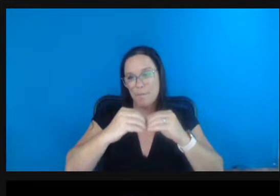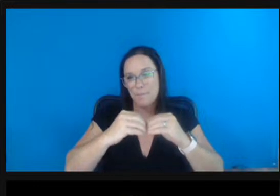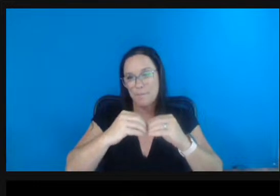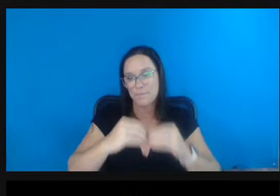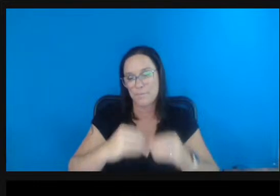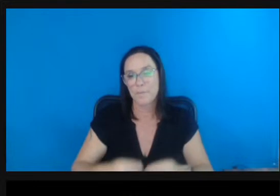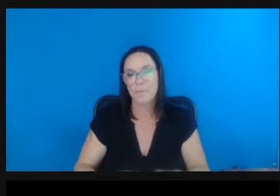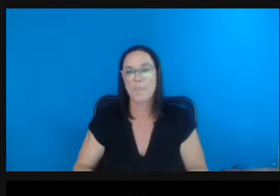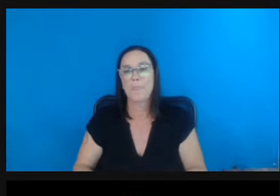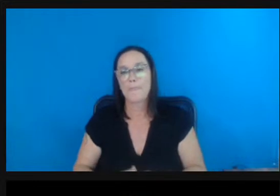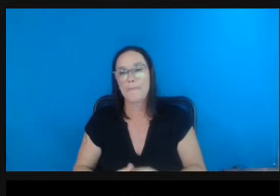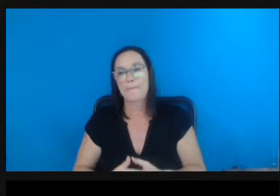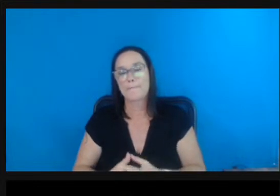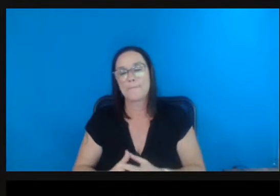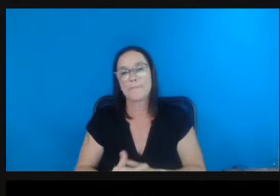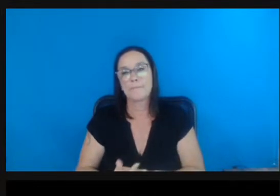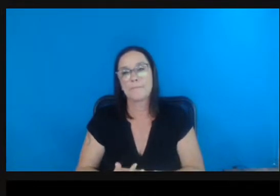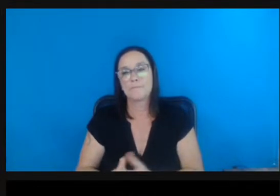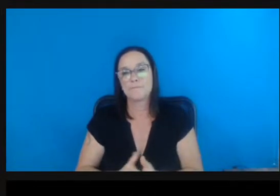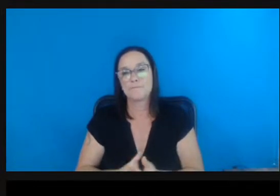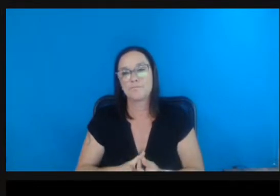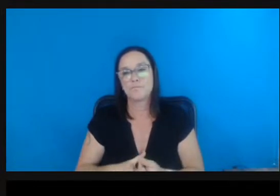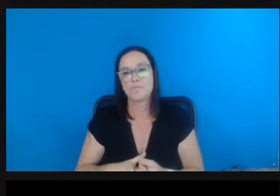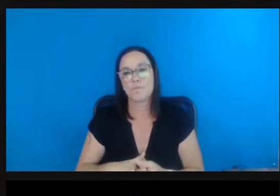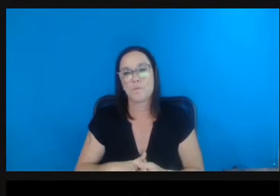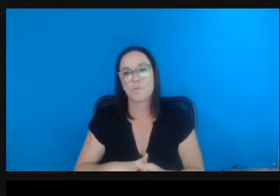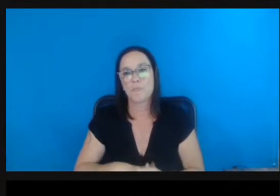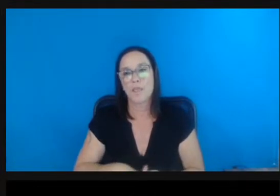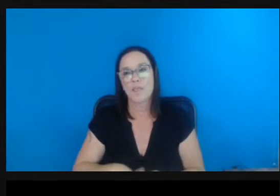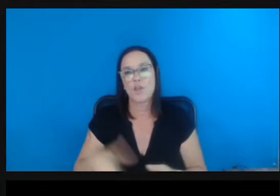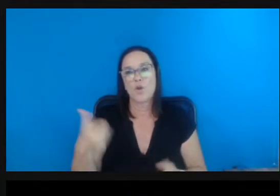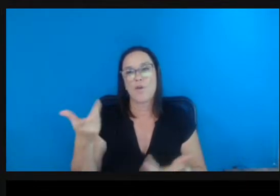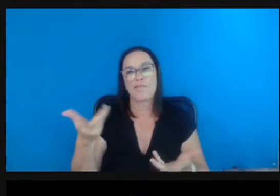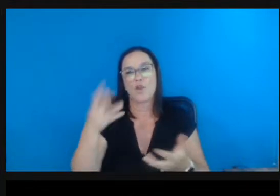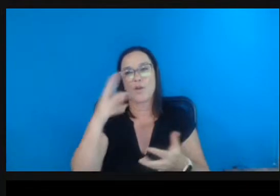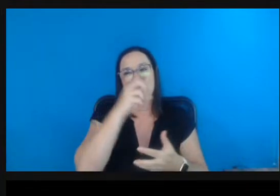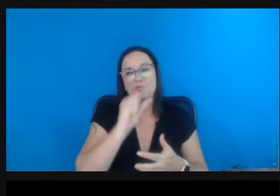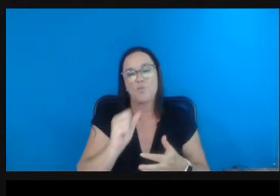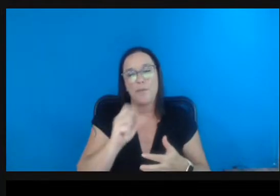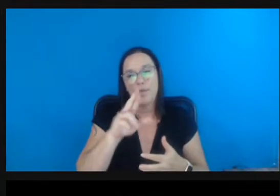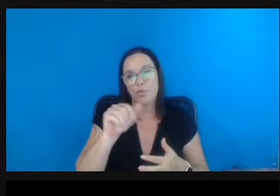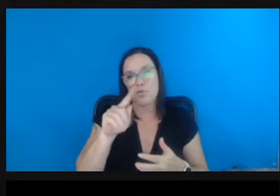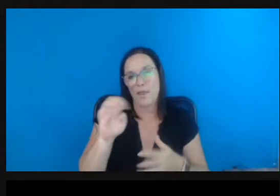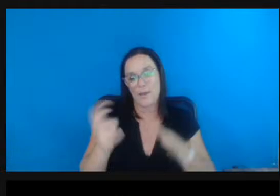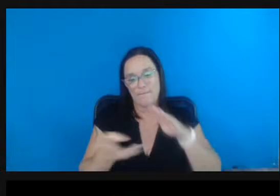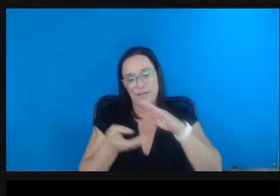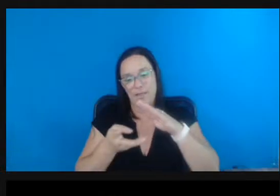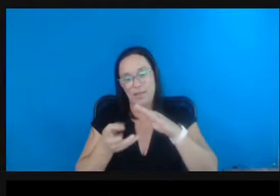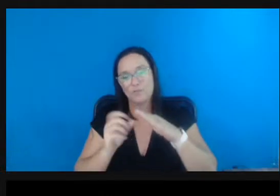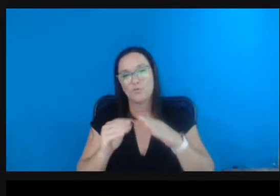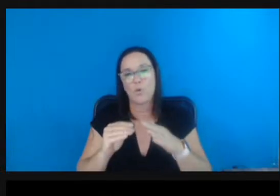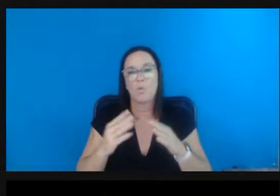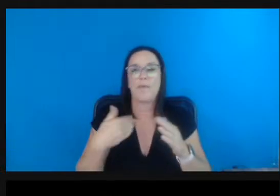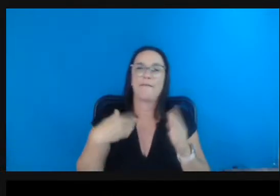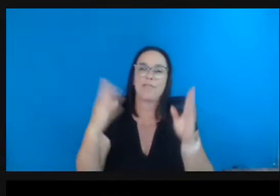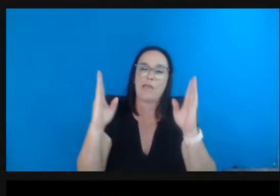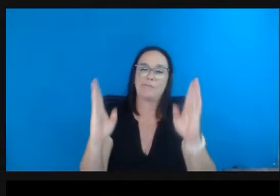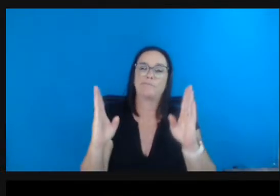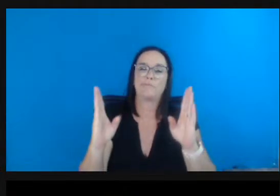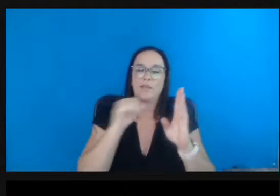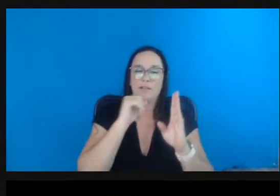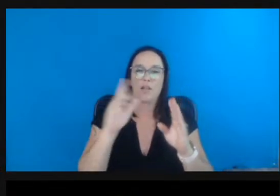by their estimates, right? So they're making an assumption of the rate as well, and that's why there's some variability and it's a window rather than an